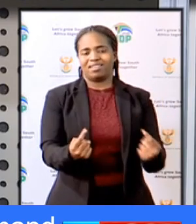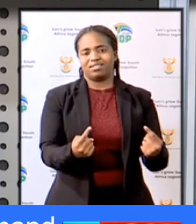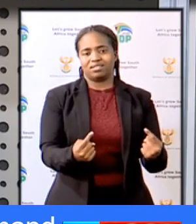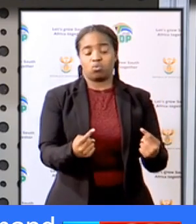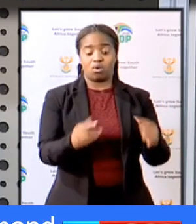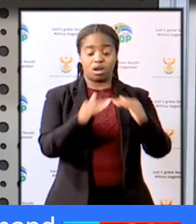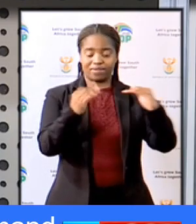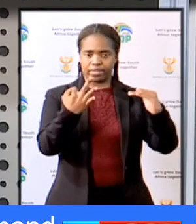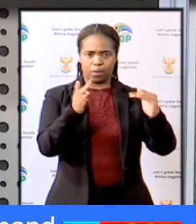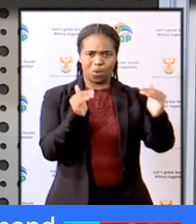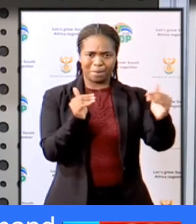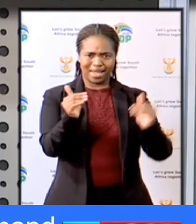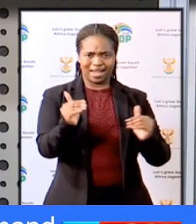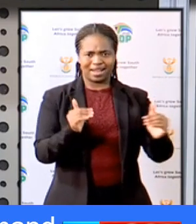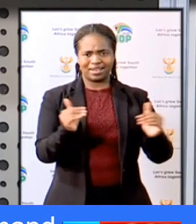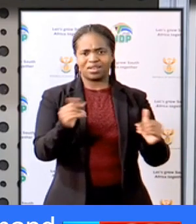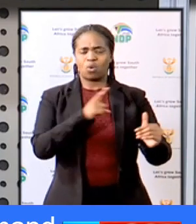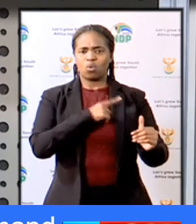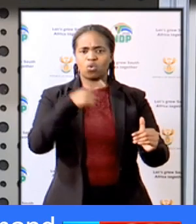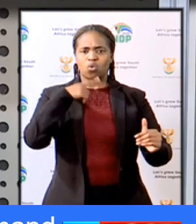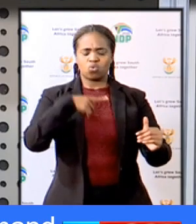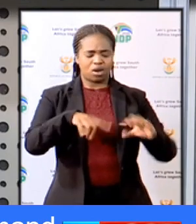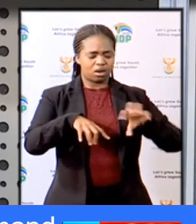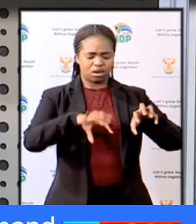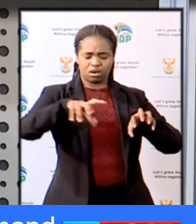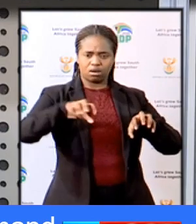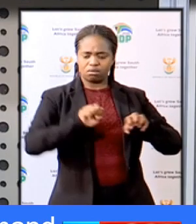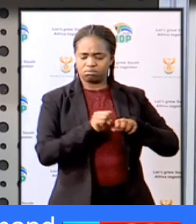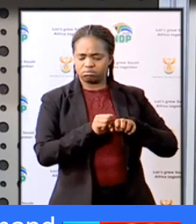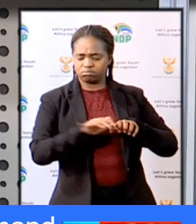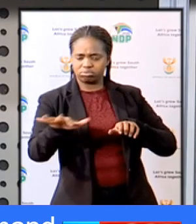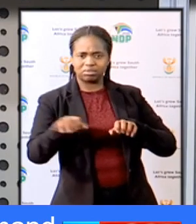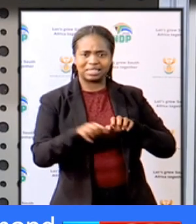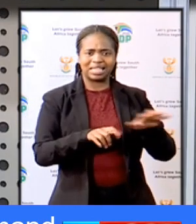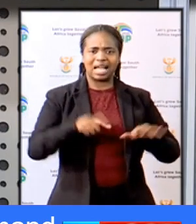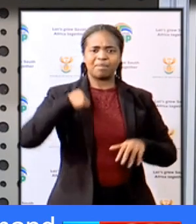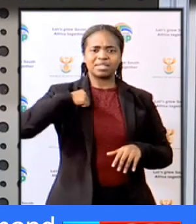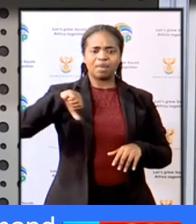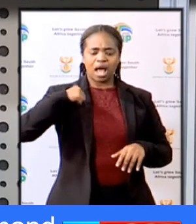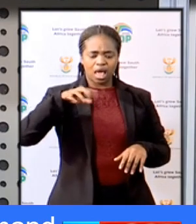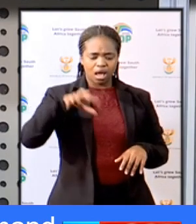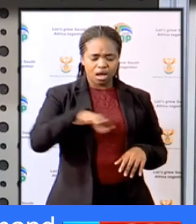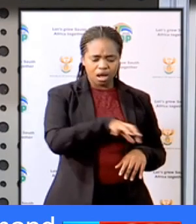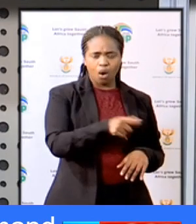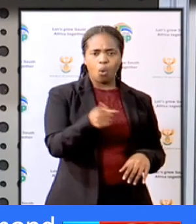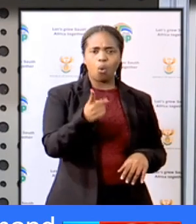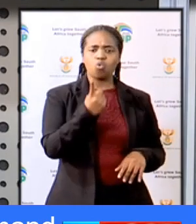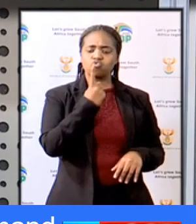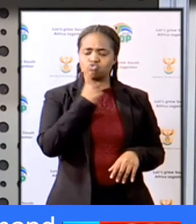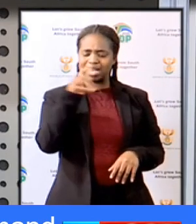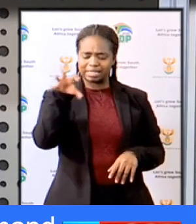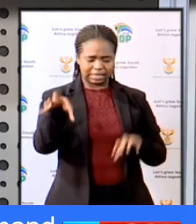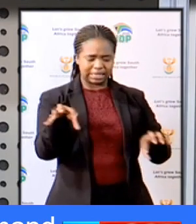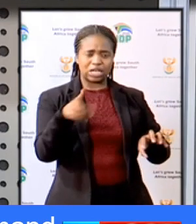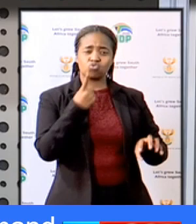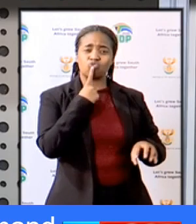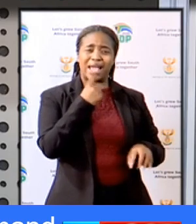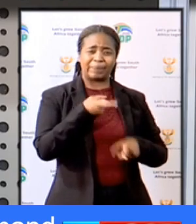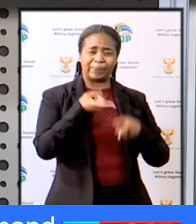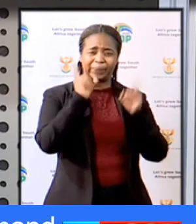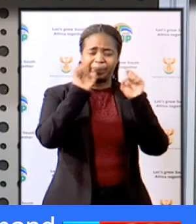stage, manage that issue of cross-pollination between the metros or these red hotspot